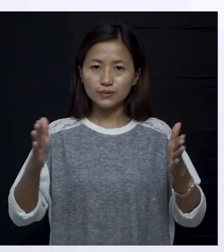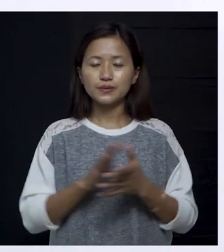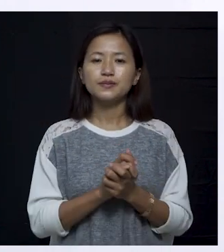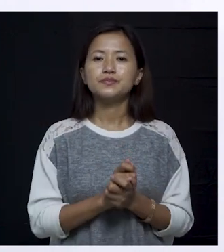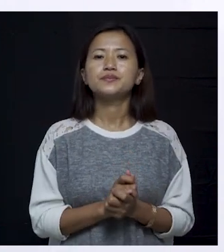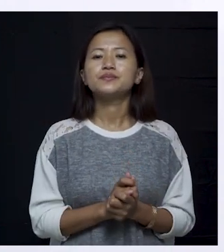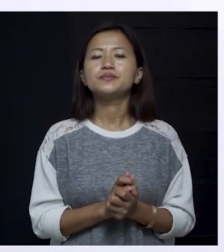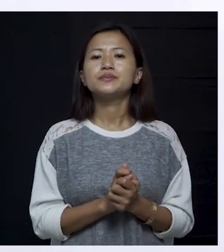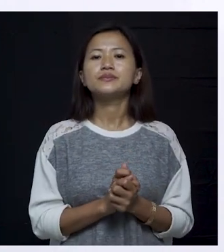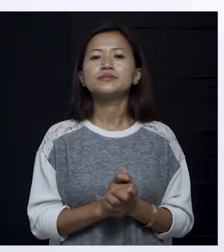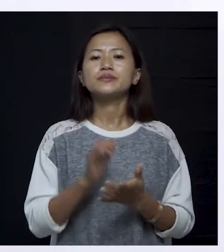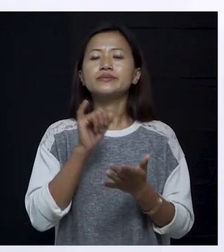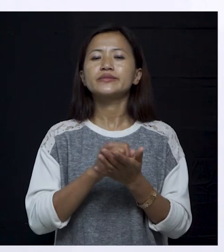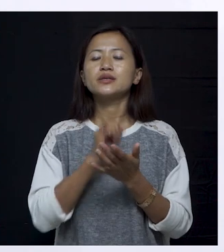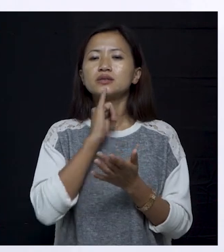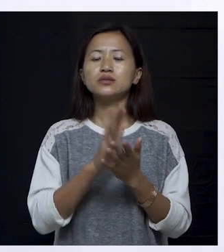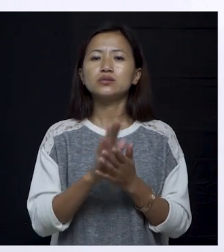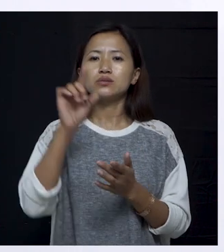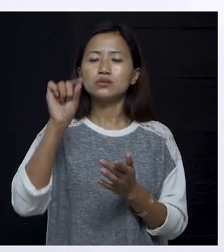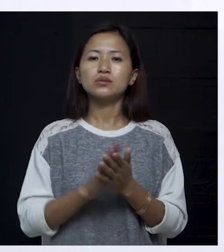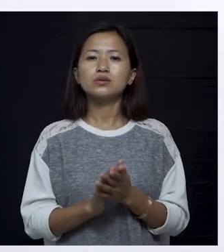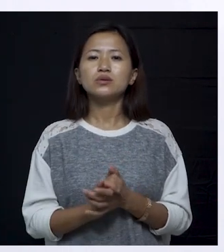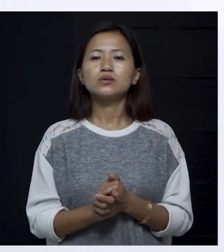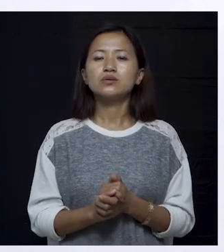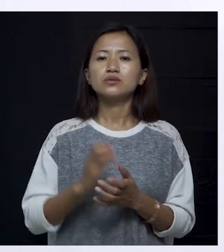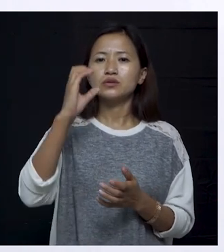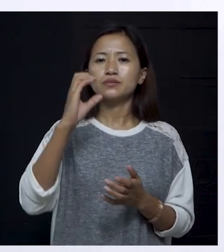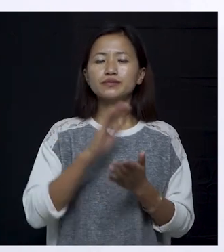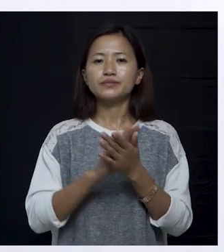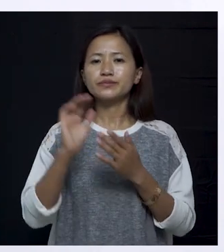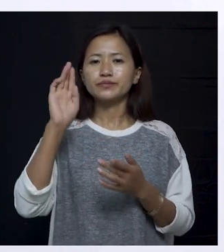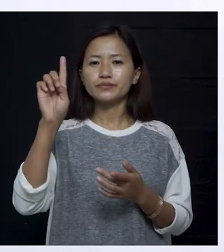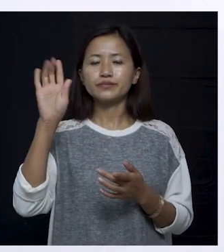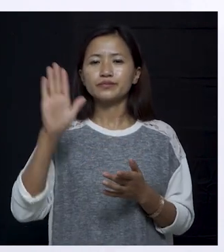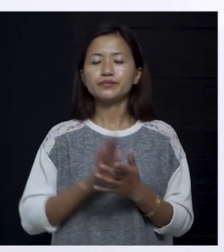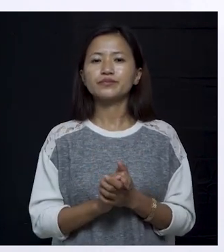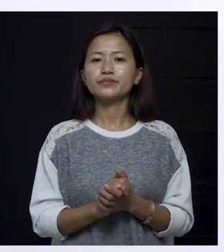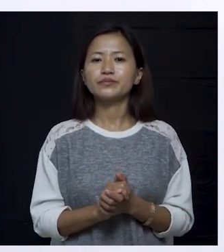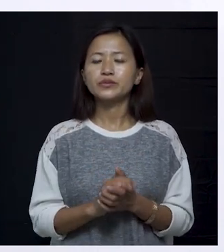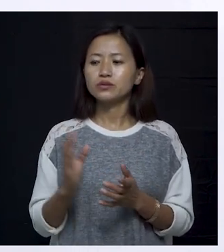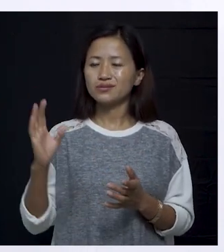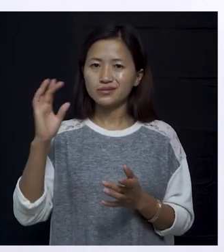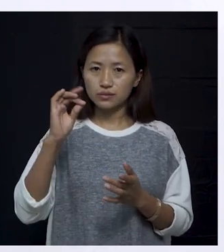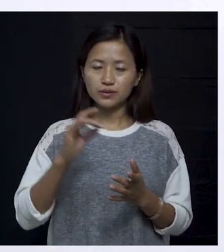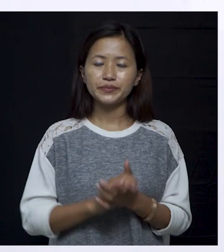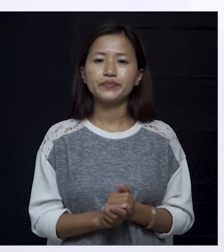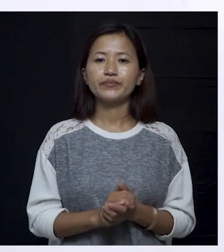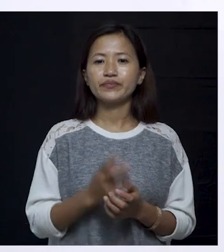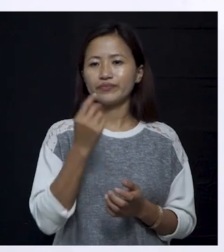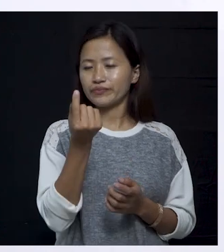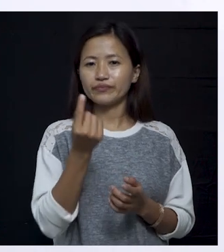okay? So that is to do with your chapter 15. So let's do a little recap here, okay?